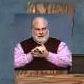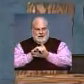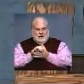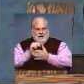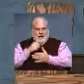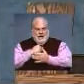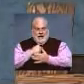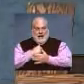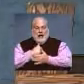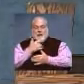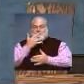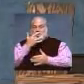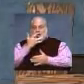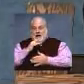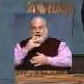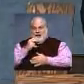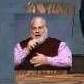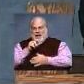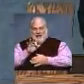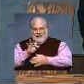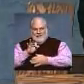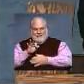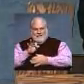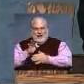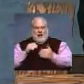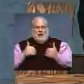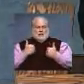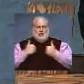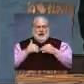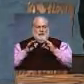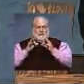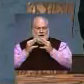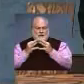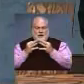I'm the lucky half in this pair. We're a young family. We have